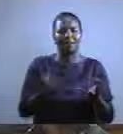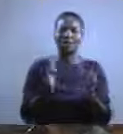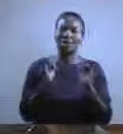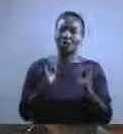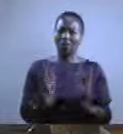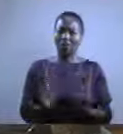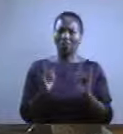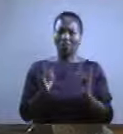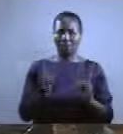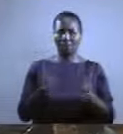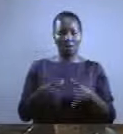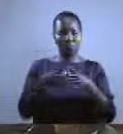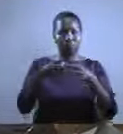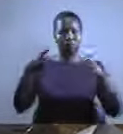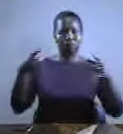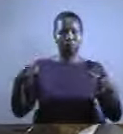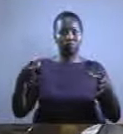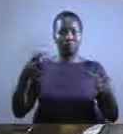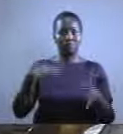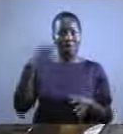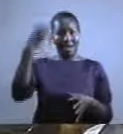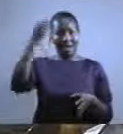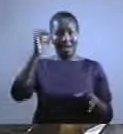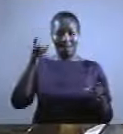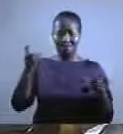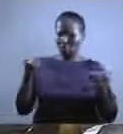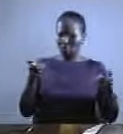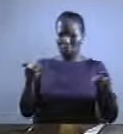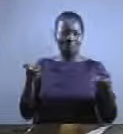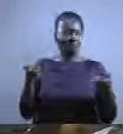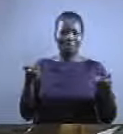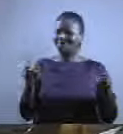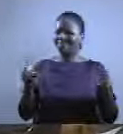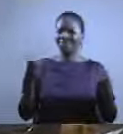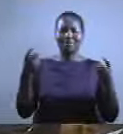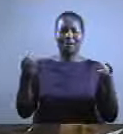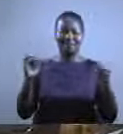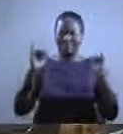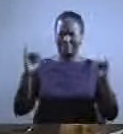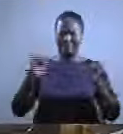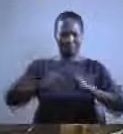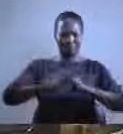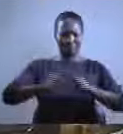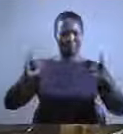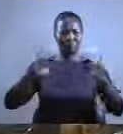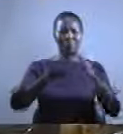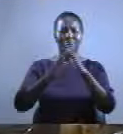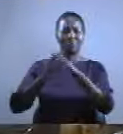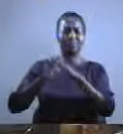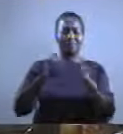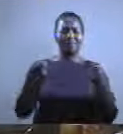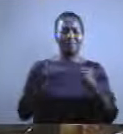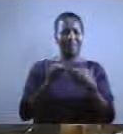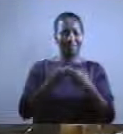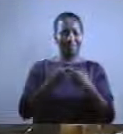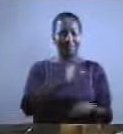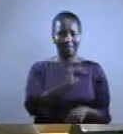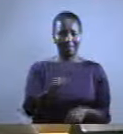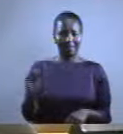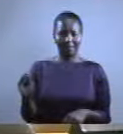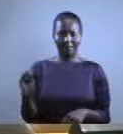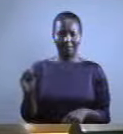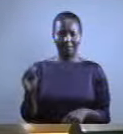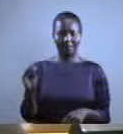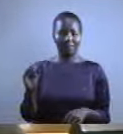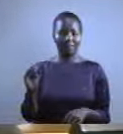that government has either lost or losing control of the wave of violence that is spreading throughout the country. It appears that